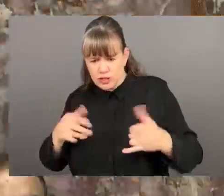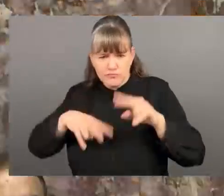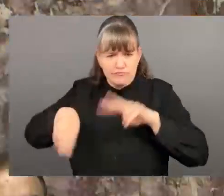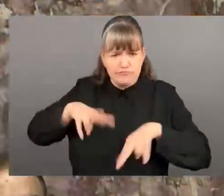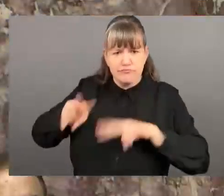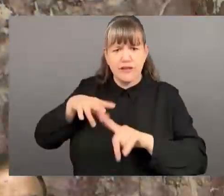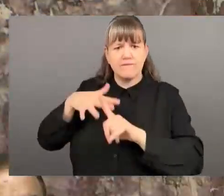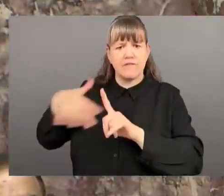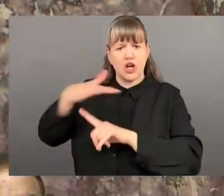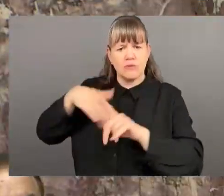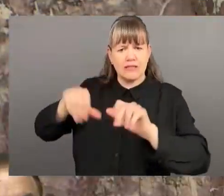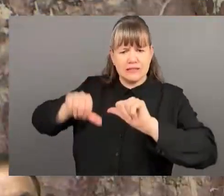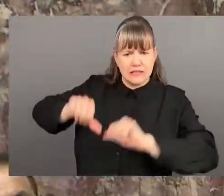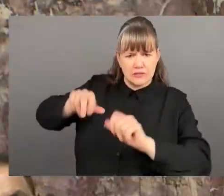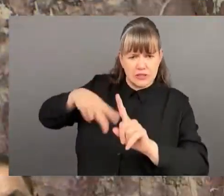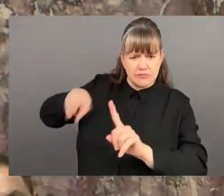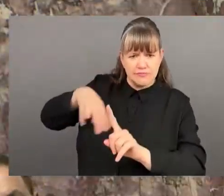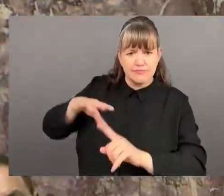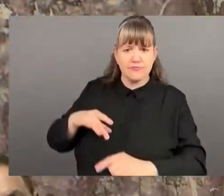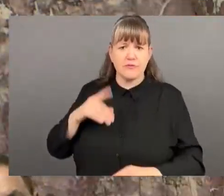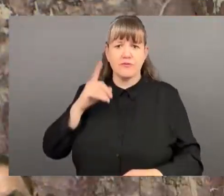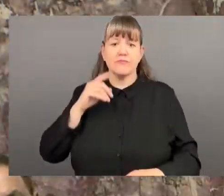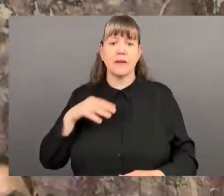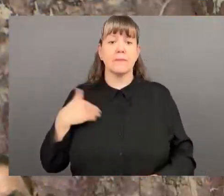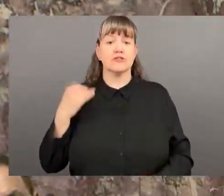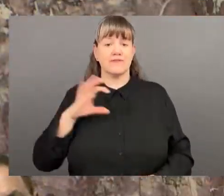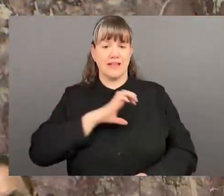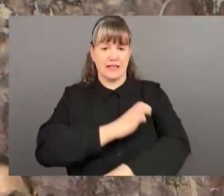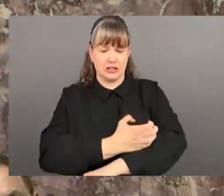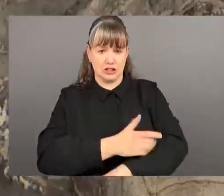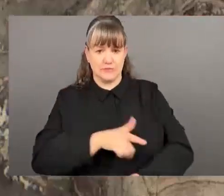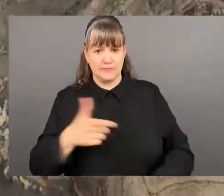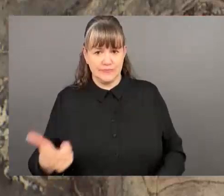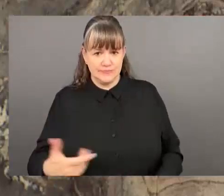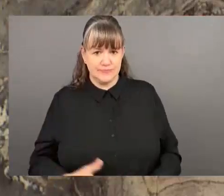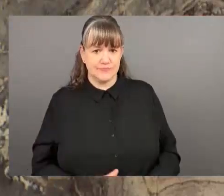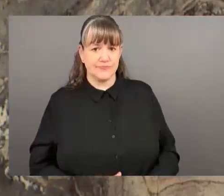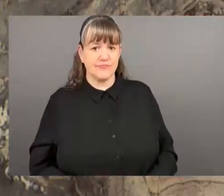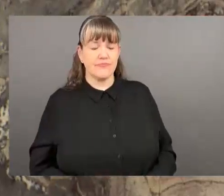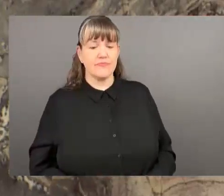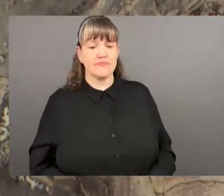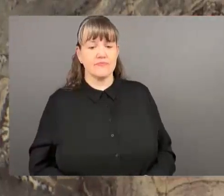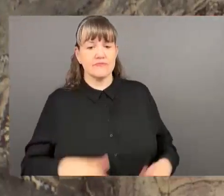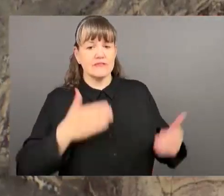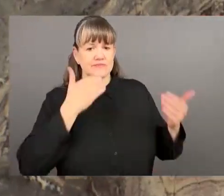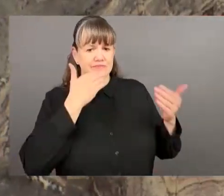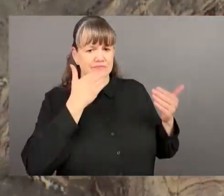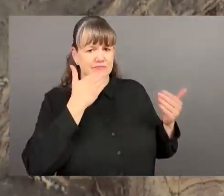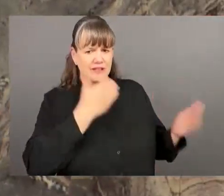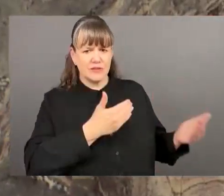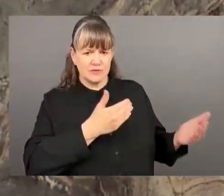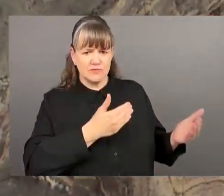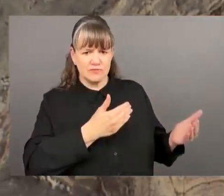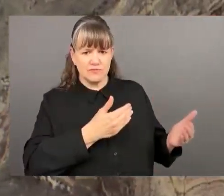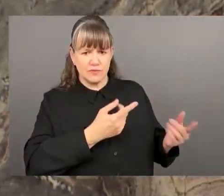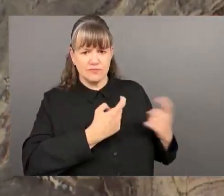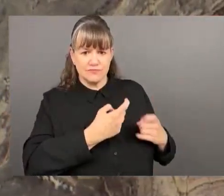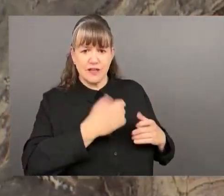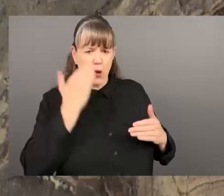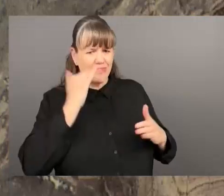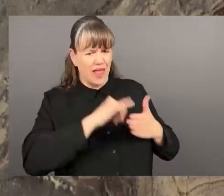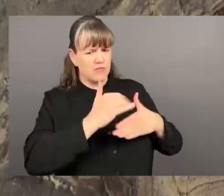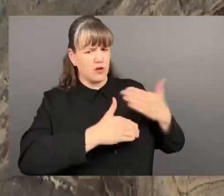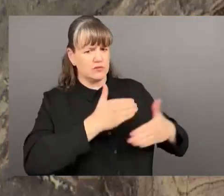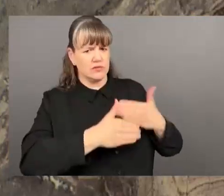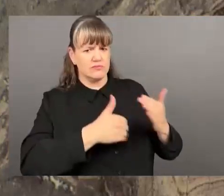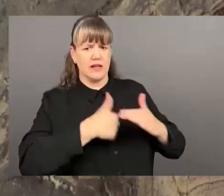the process is with the excellent staff of the Environmental Assessment Office right now. They're making a